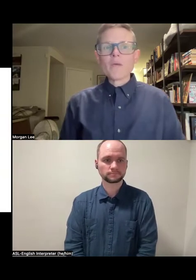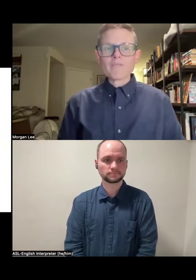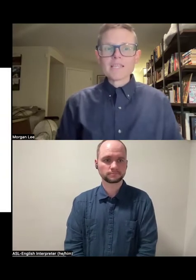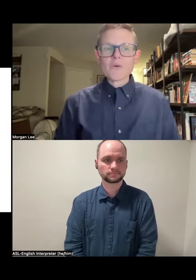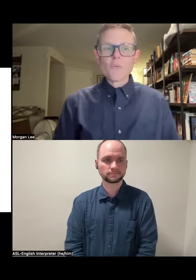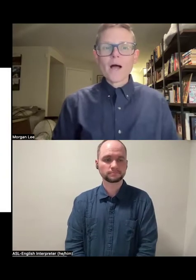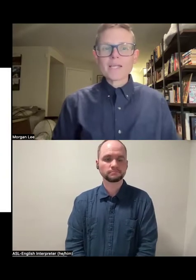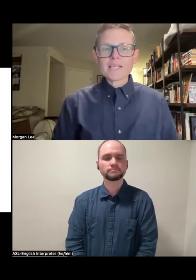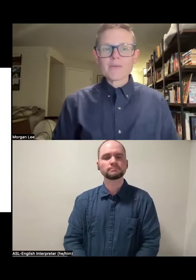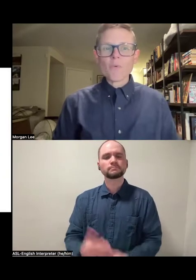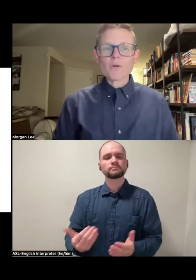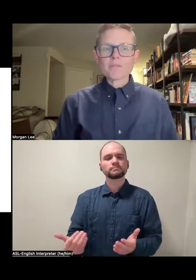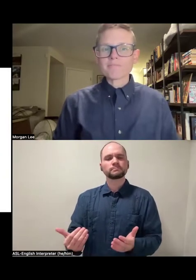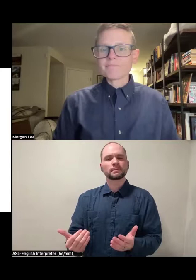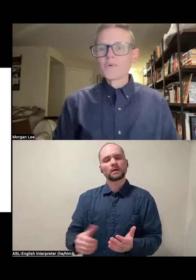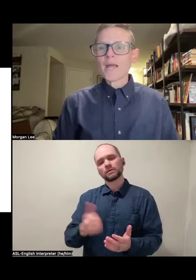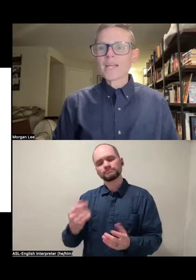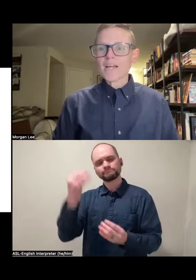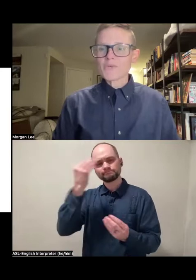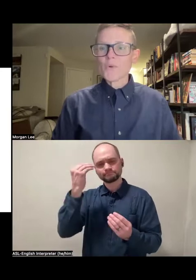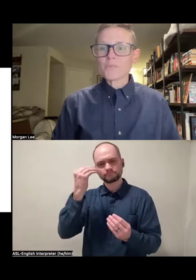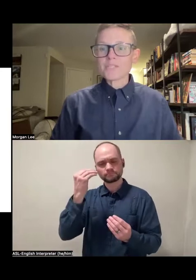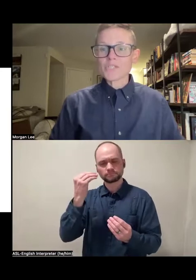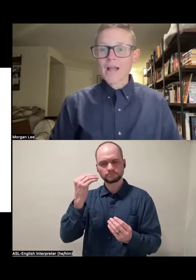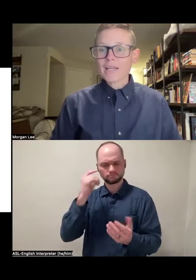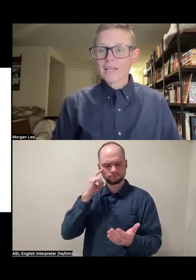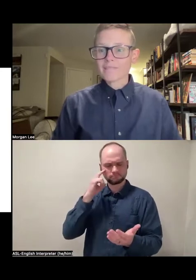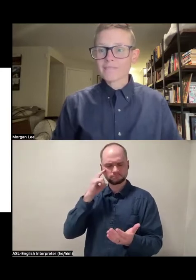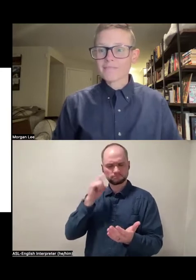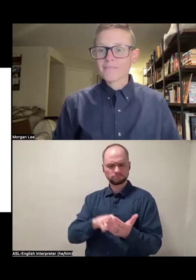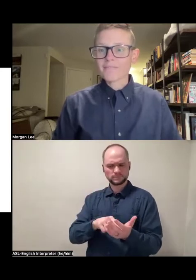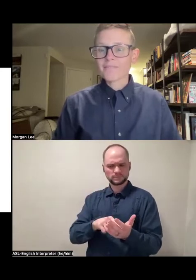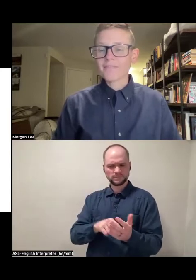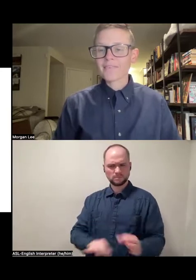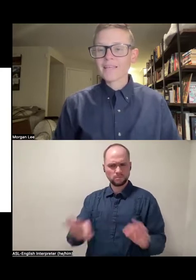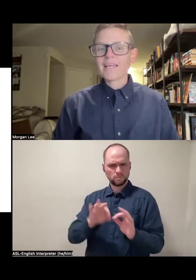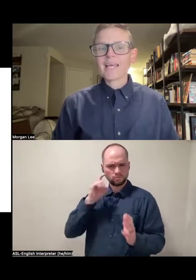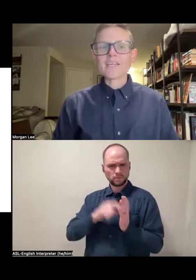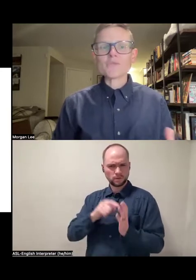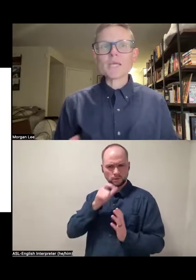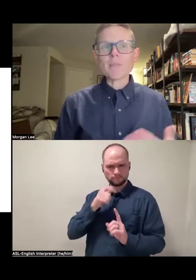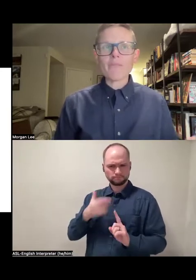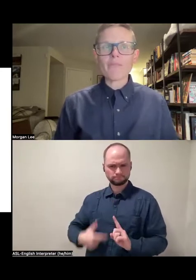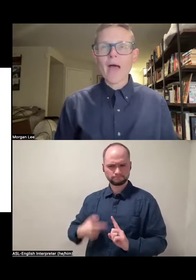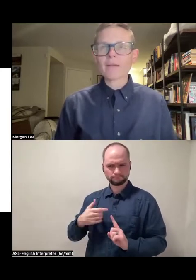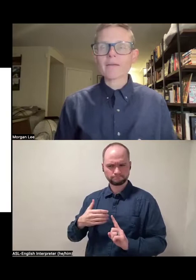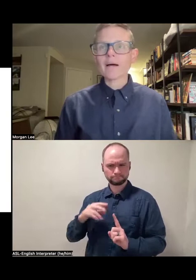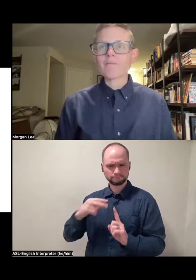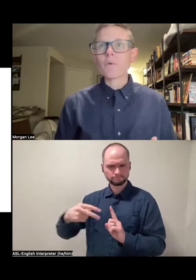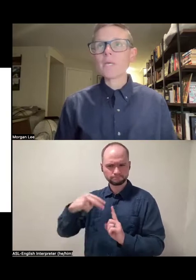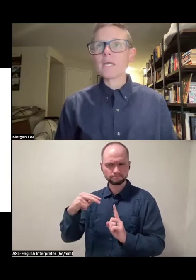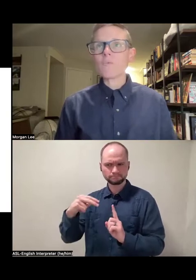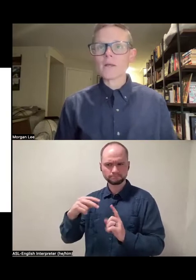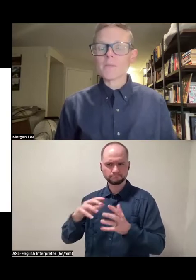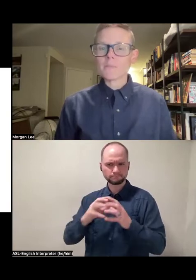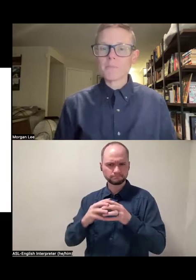And then we have to think, why is it important to recognize your own positionality? And as you think about that,